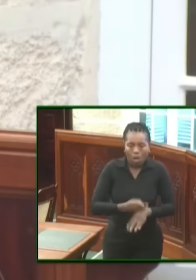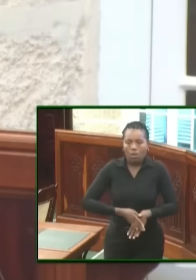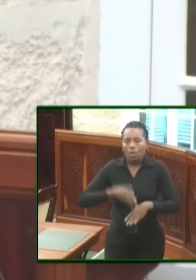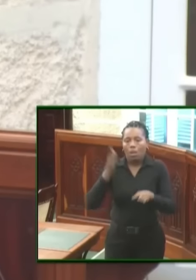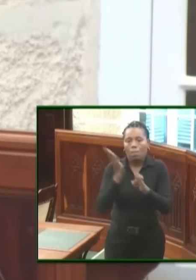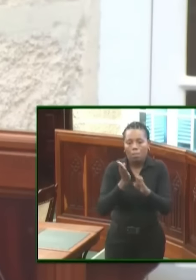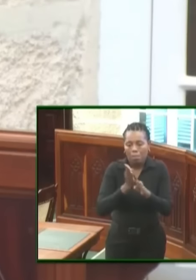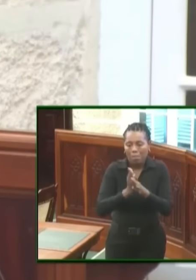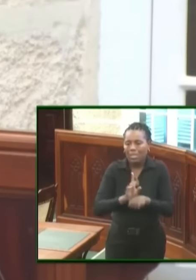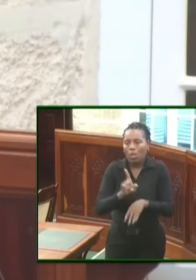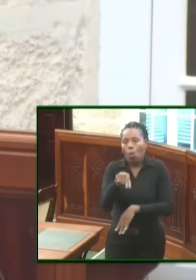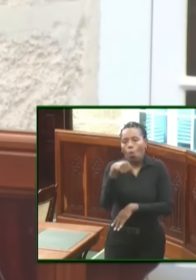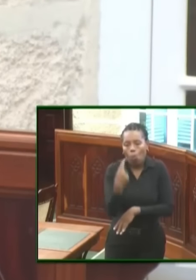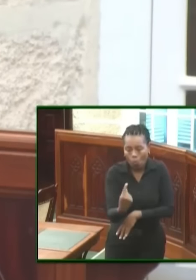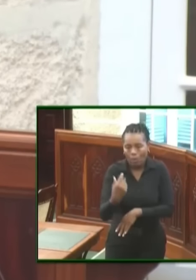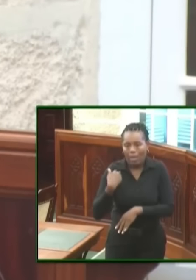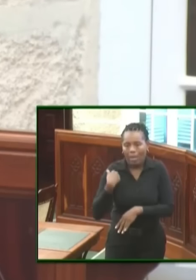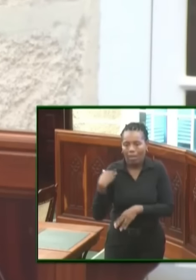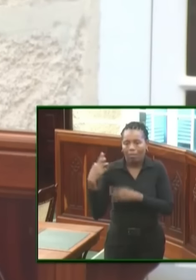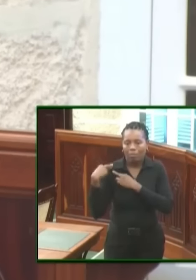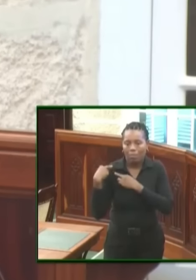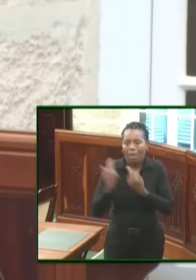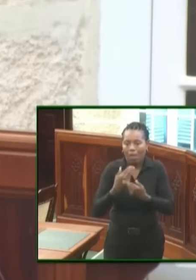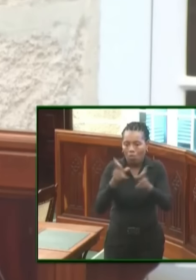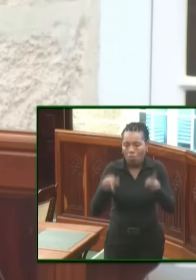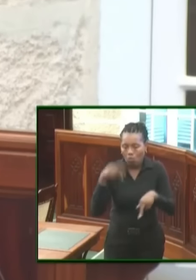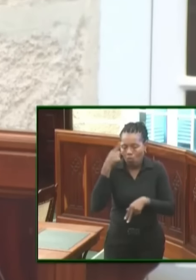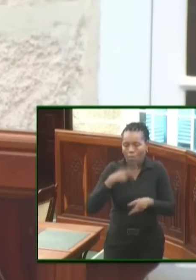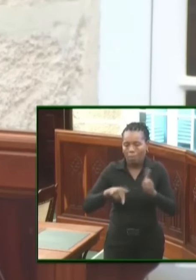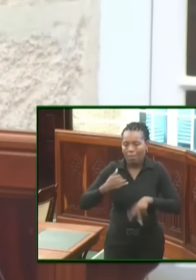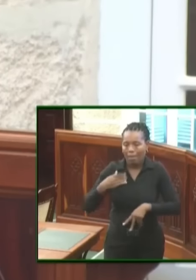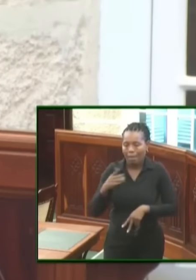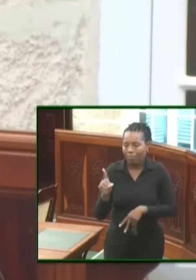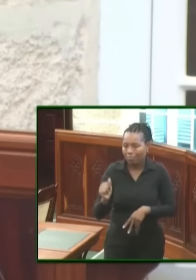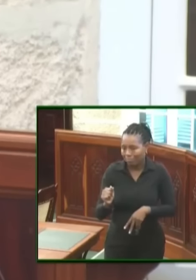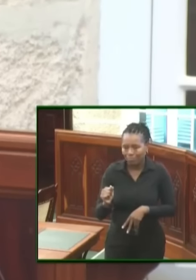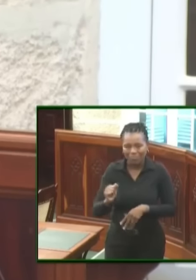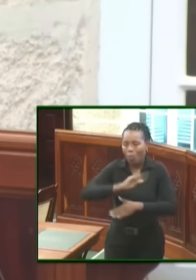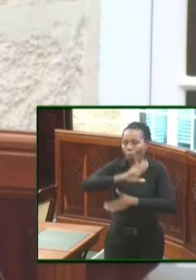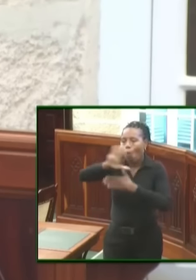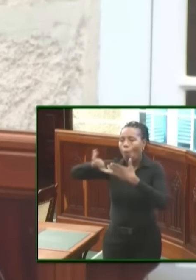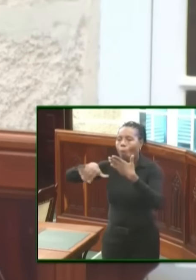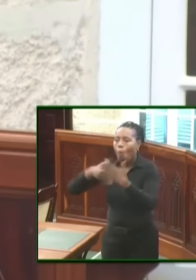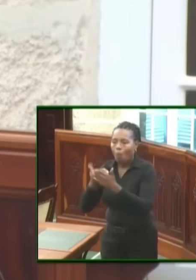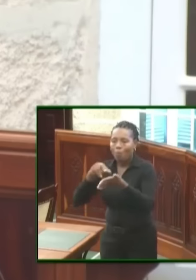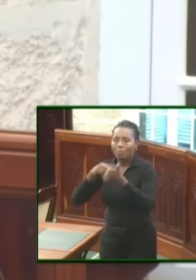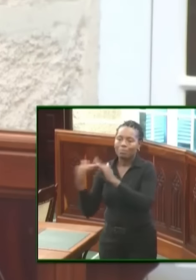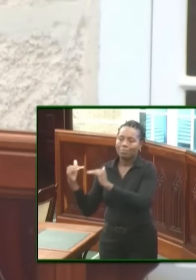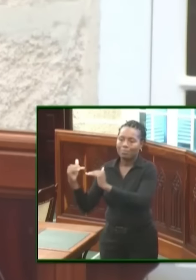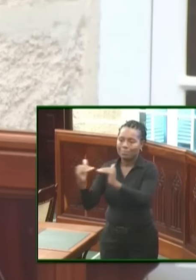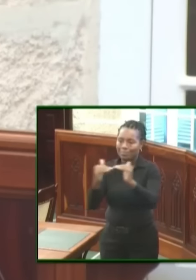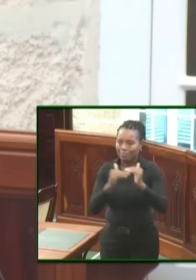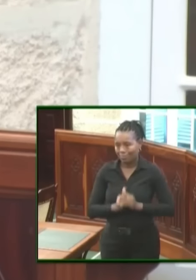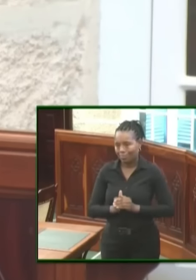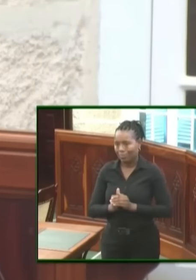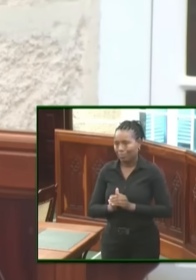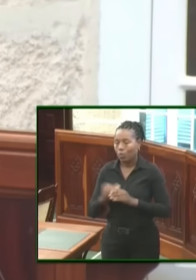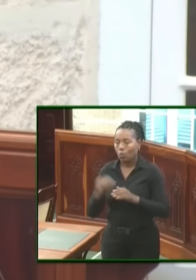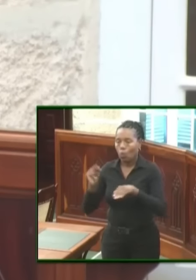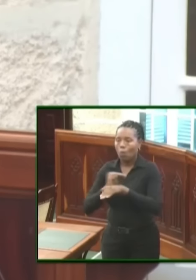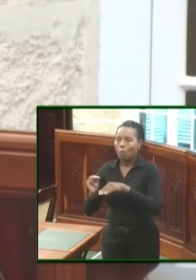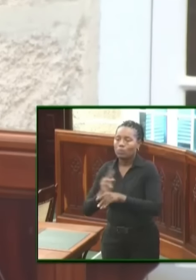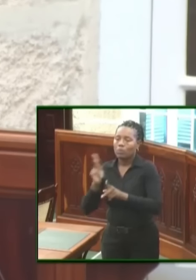service vehicle. But we will not make instant policy on this. We want the Ministry of People Empowerment to